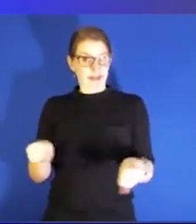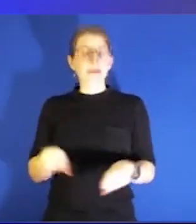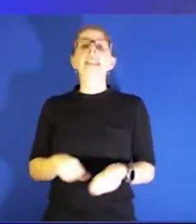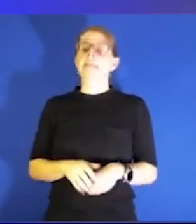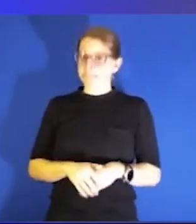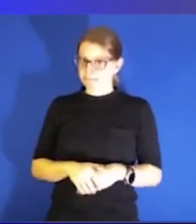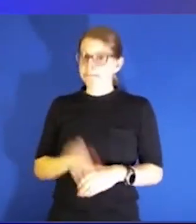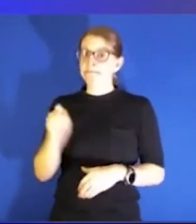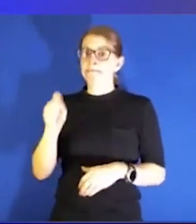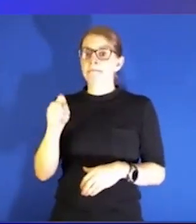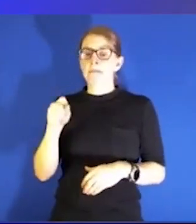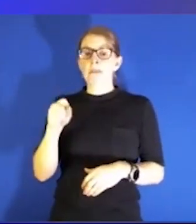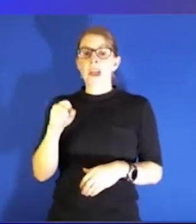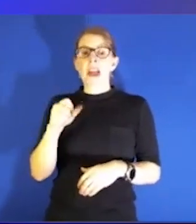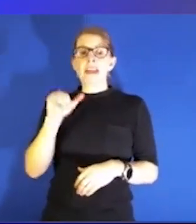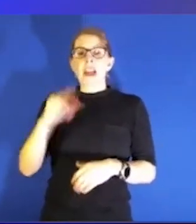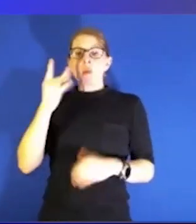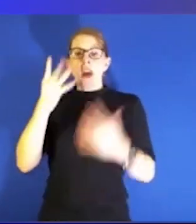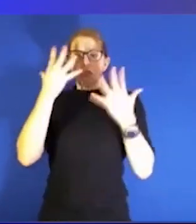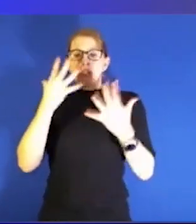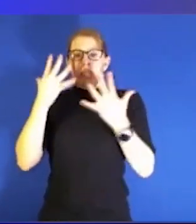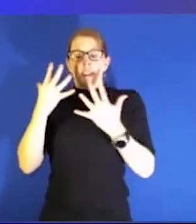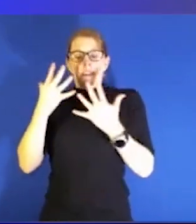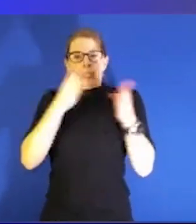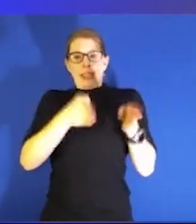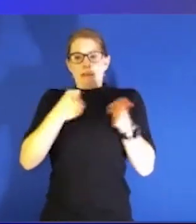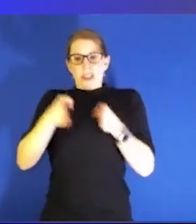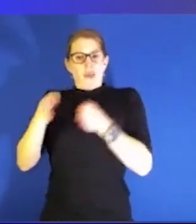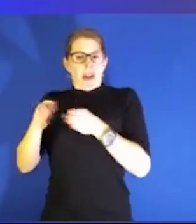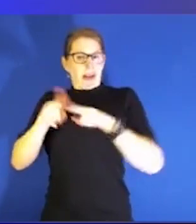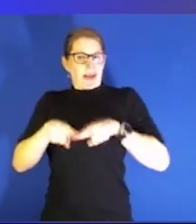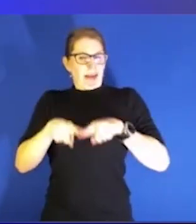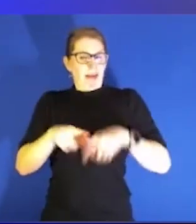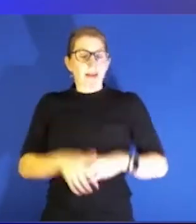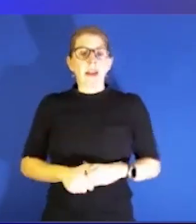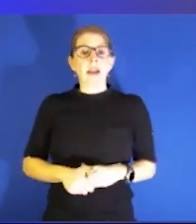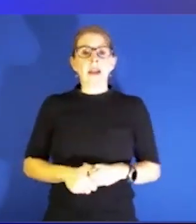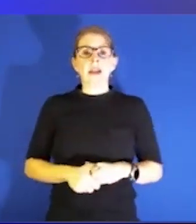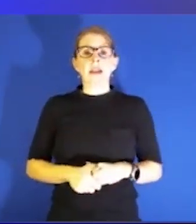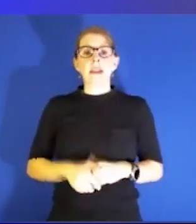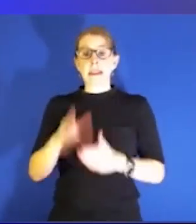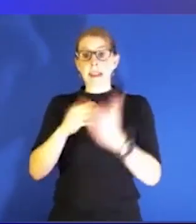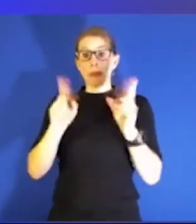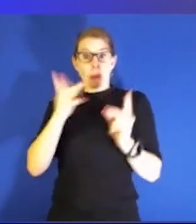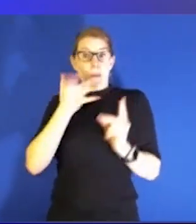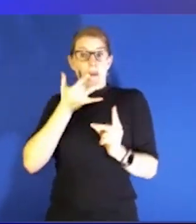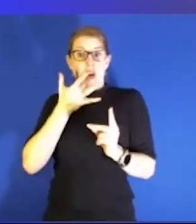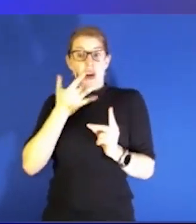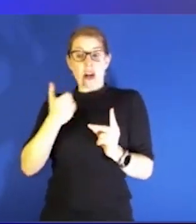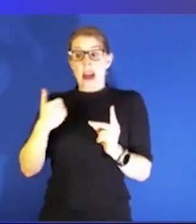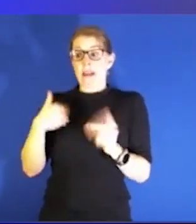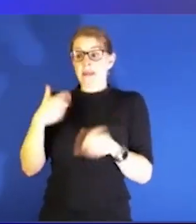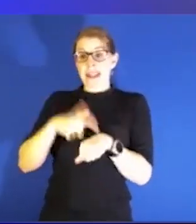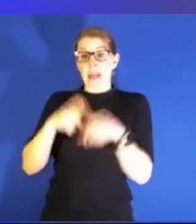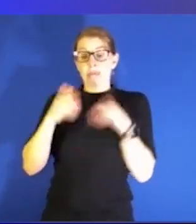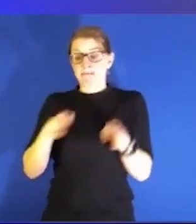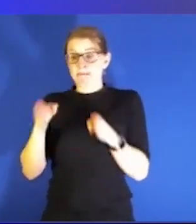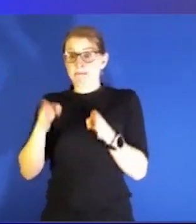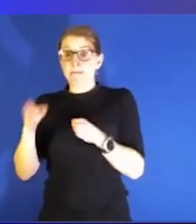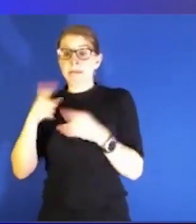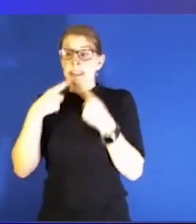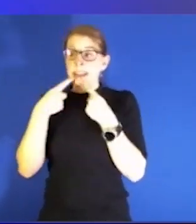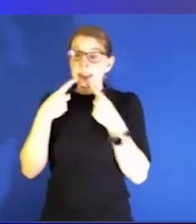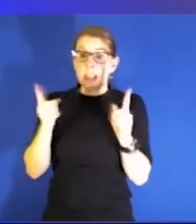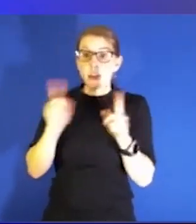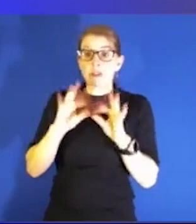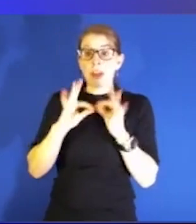so individual. But, you know, some people would prefer to have some time to get their affairs in order and to say goodbye to loved ones and